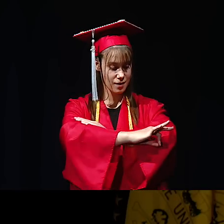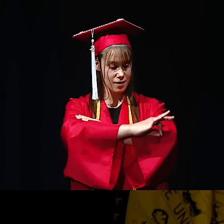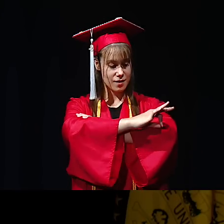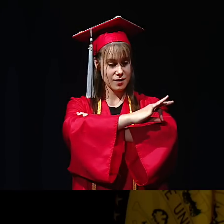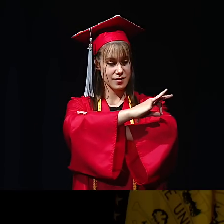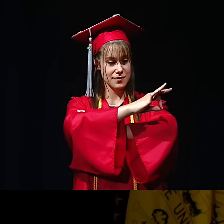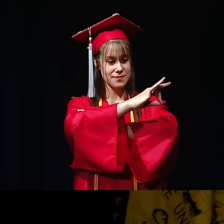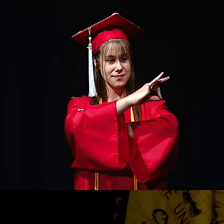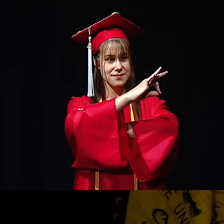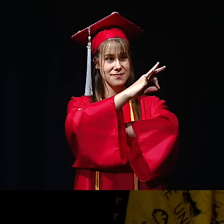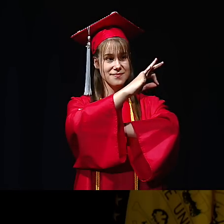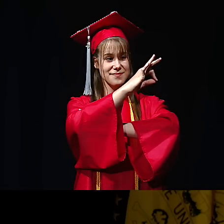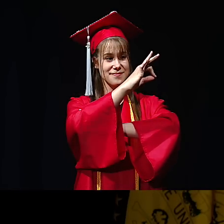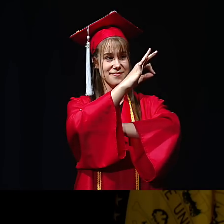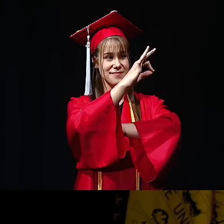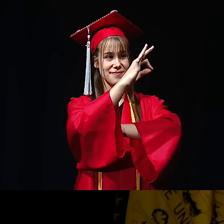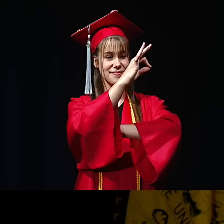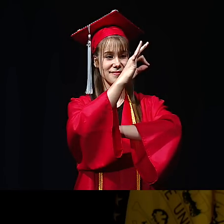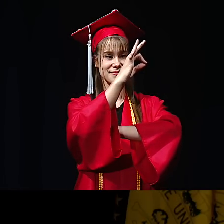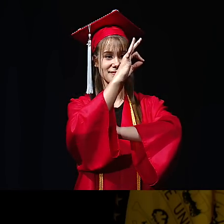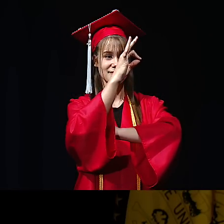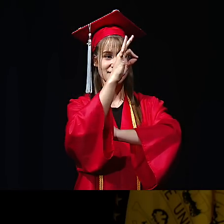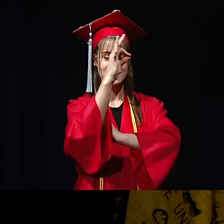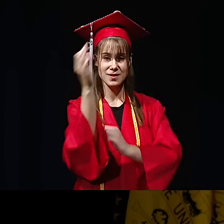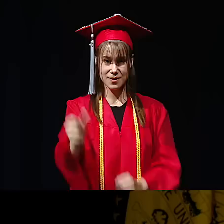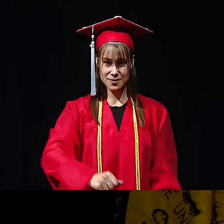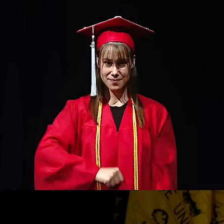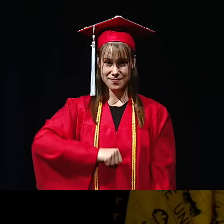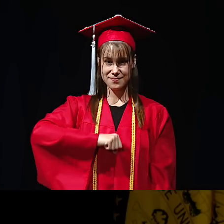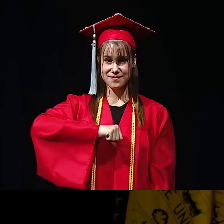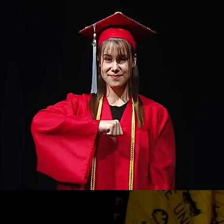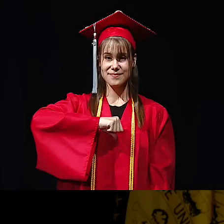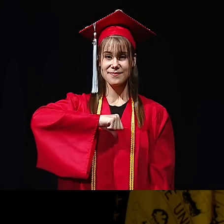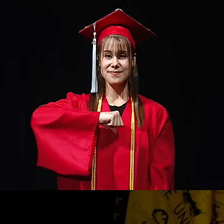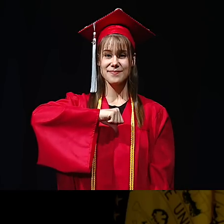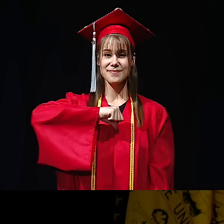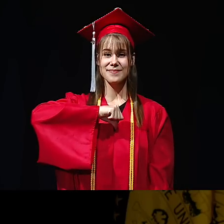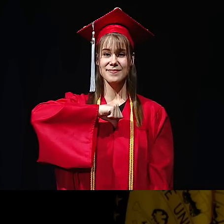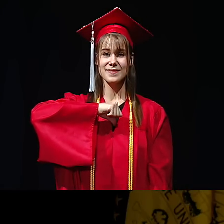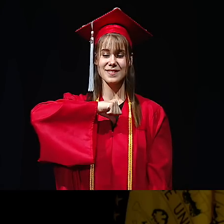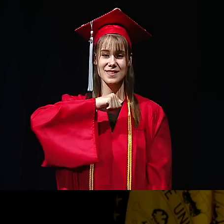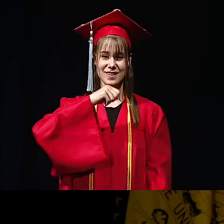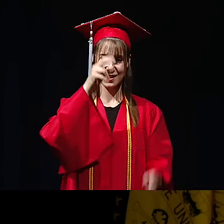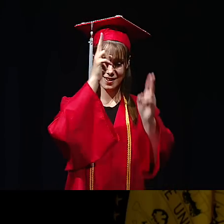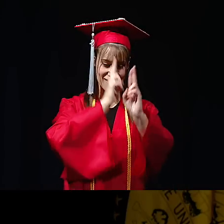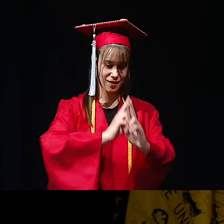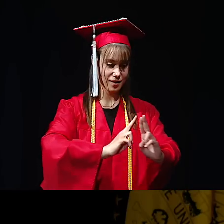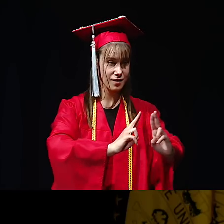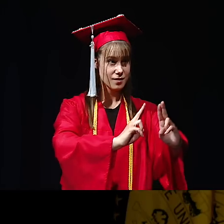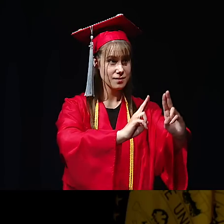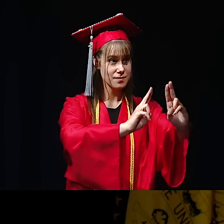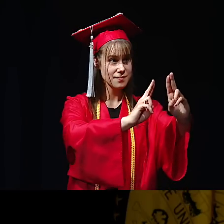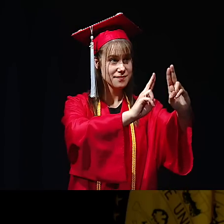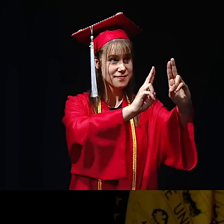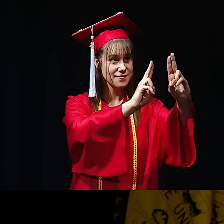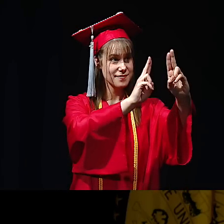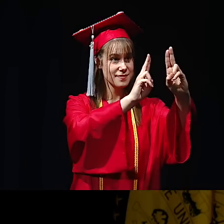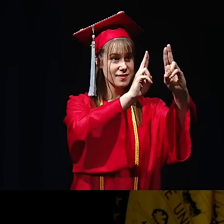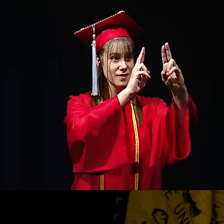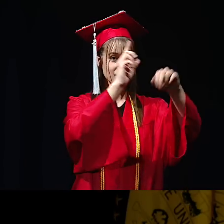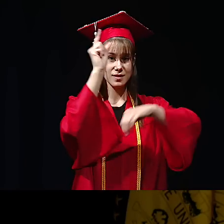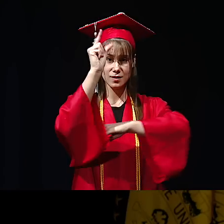the dawn's early light what so proudly we